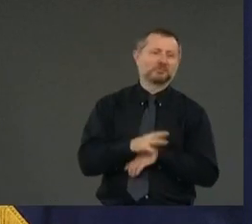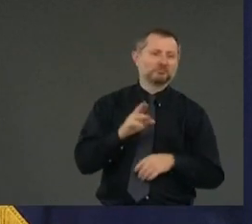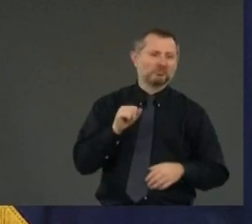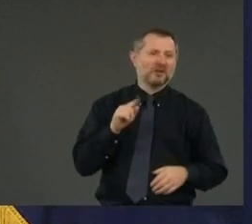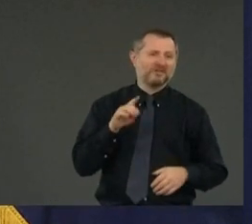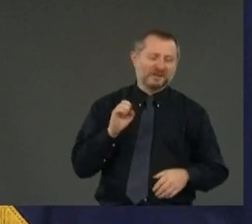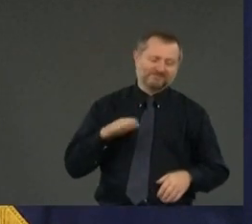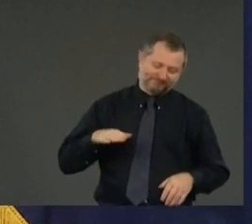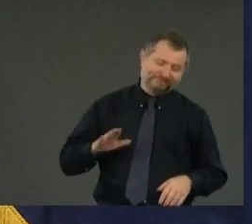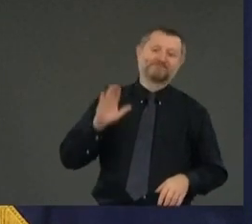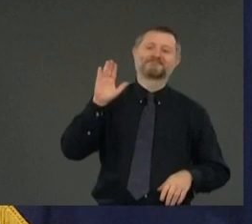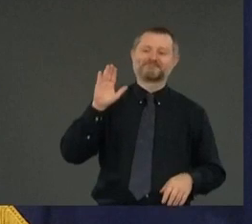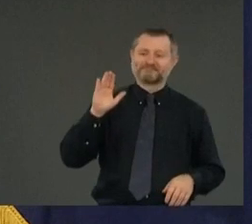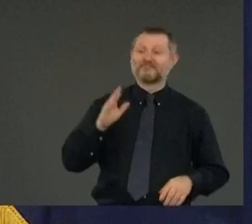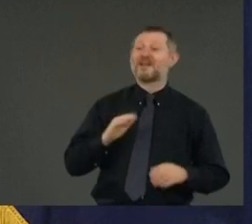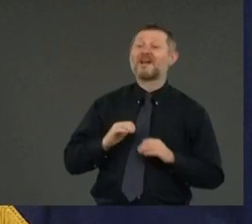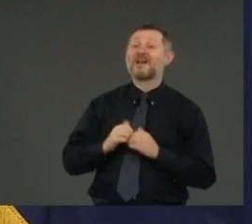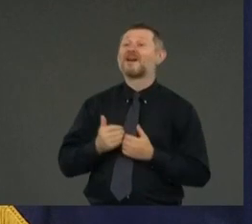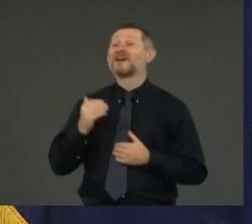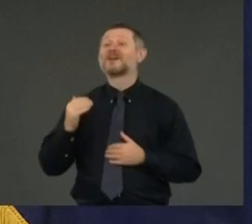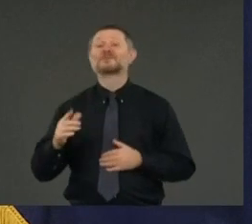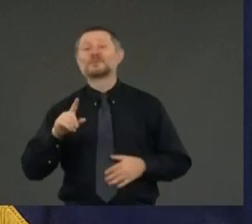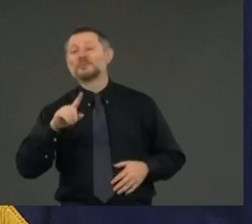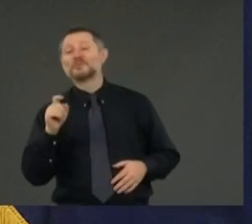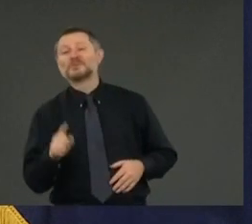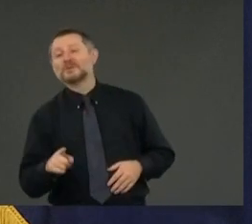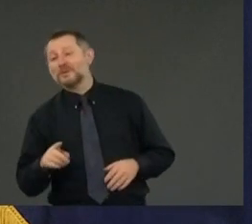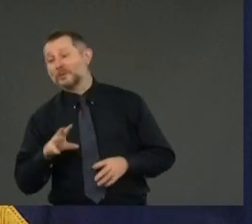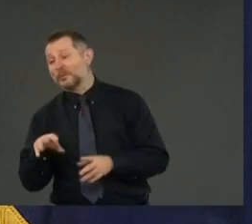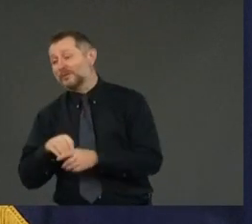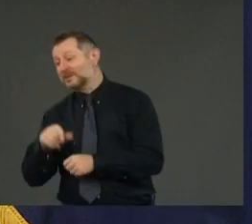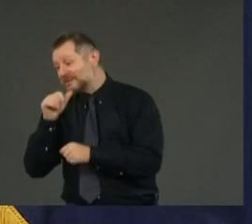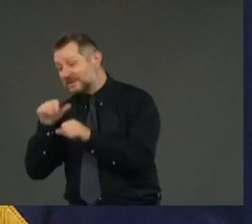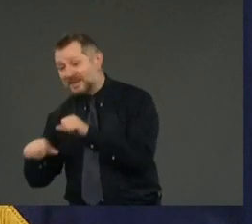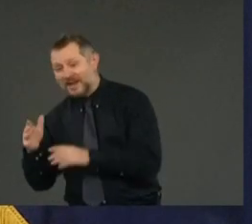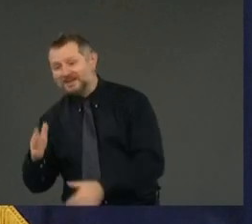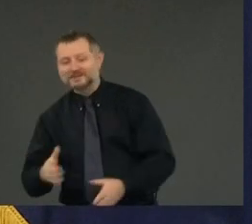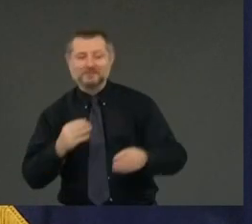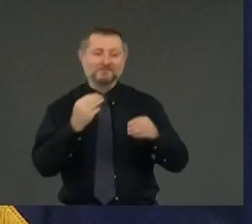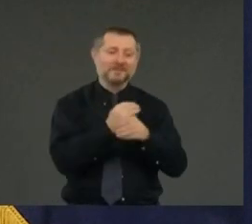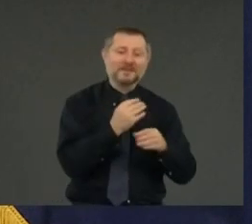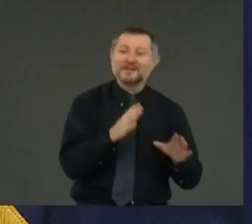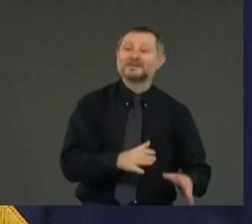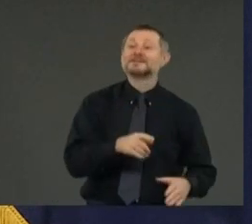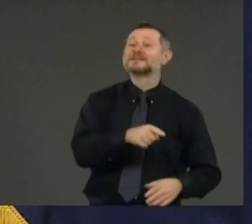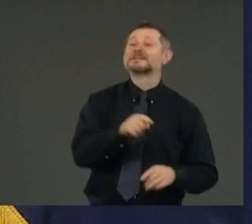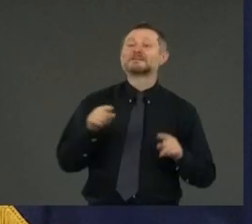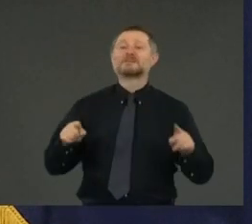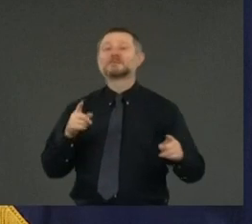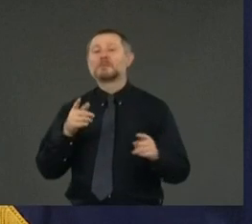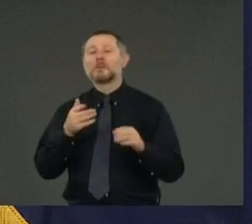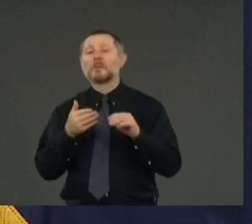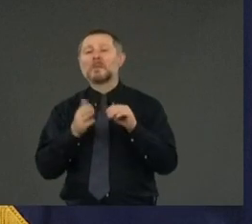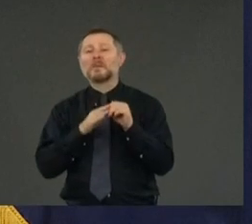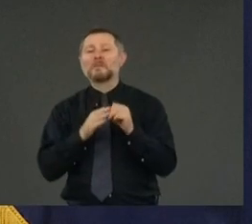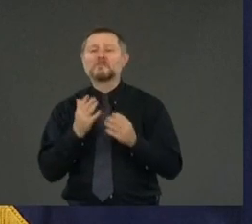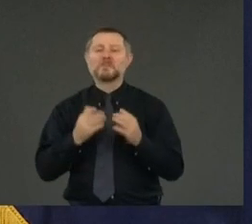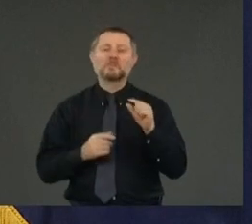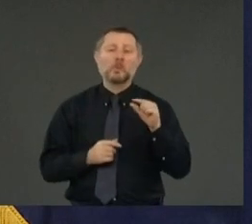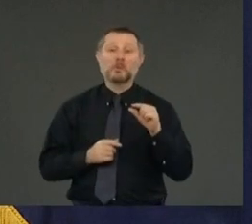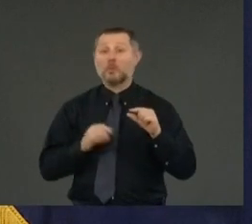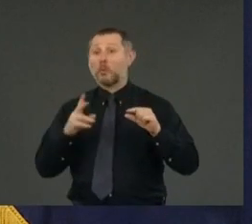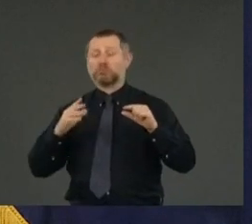becomes, even to the mathematicians and the scientists, how much of an increase,